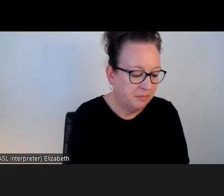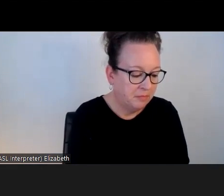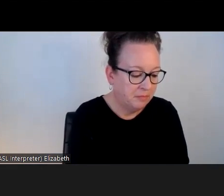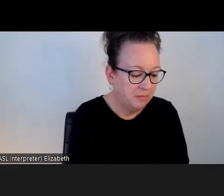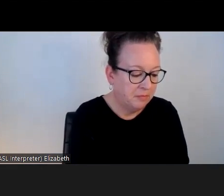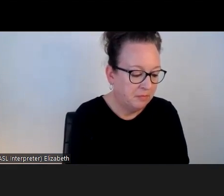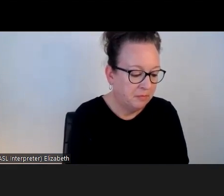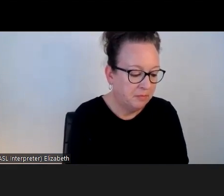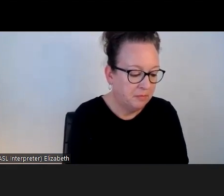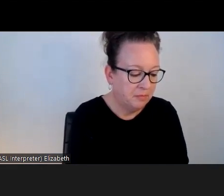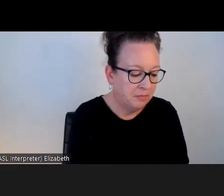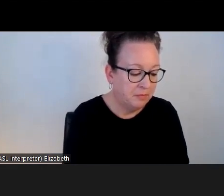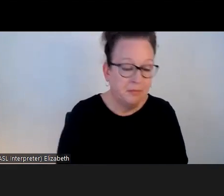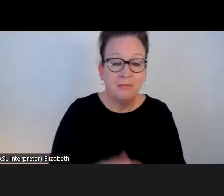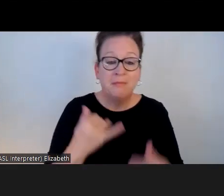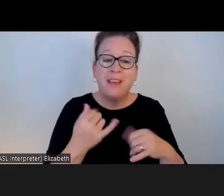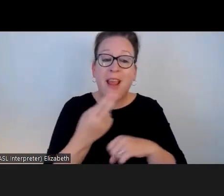And Haitian Creole.